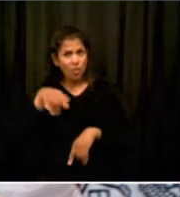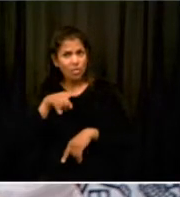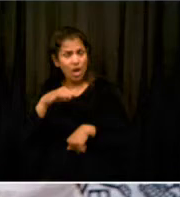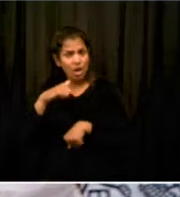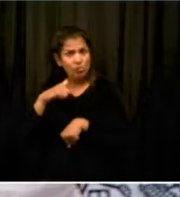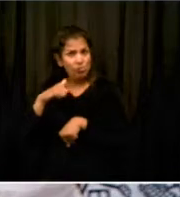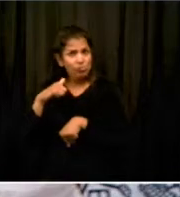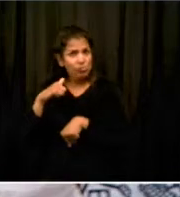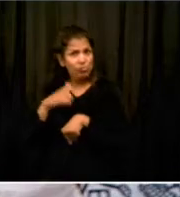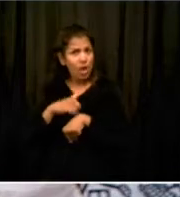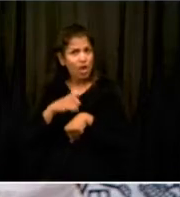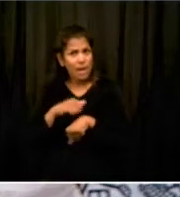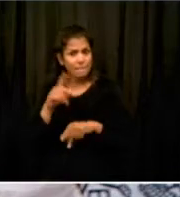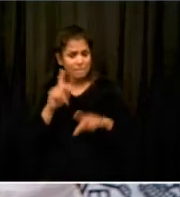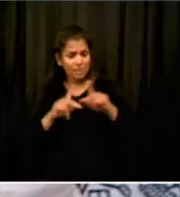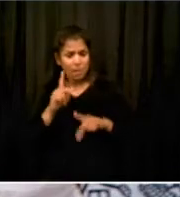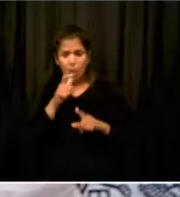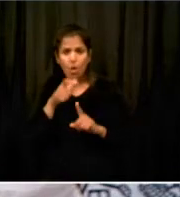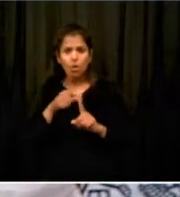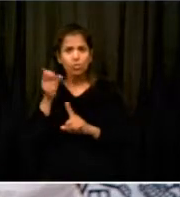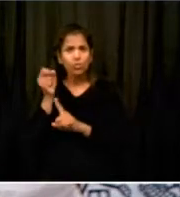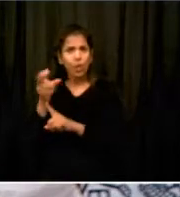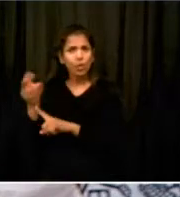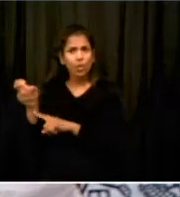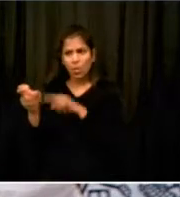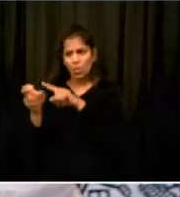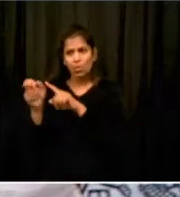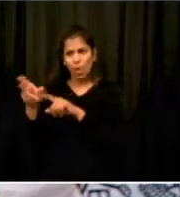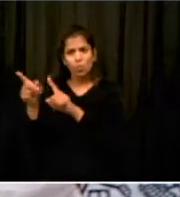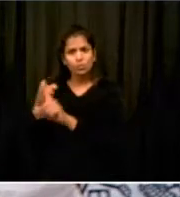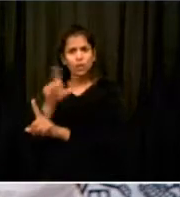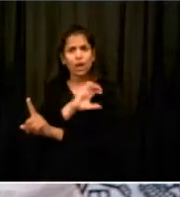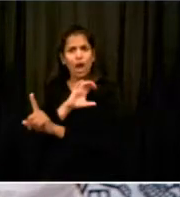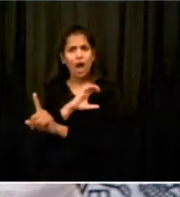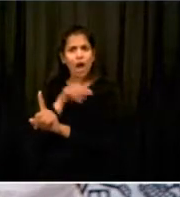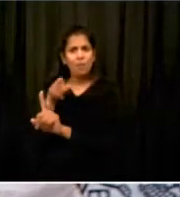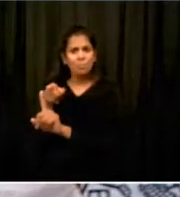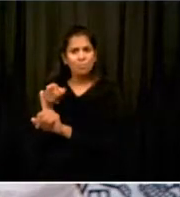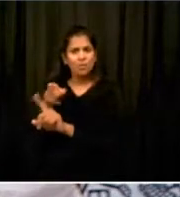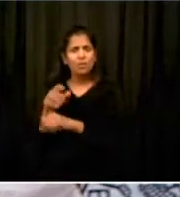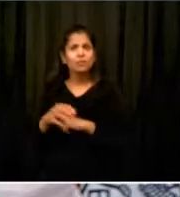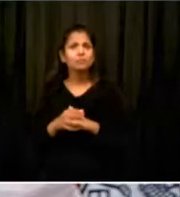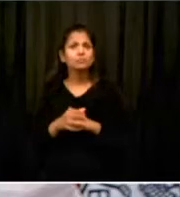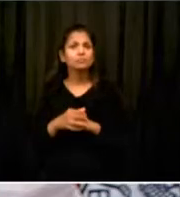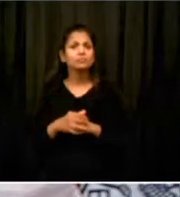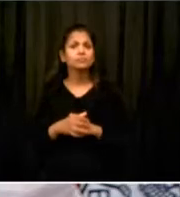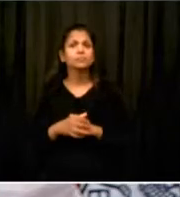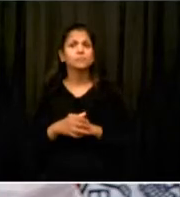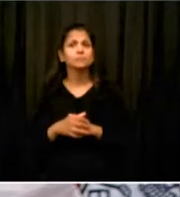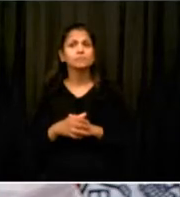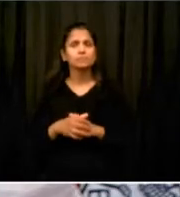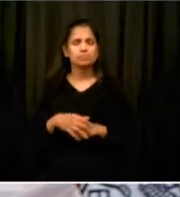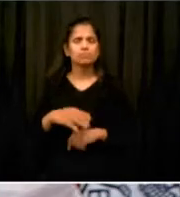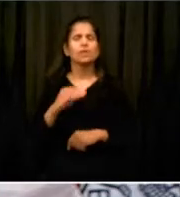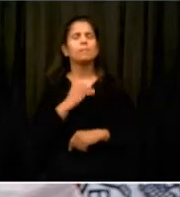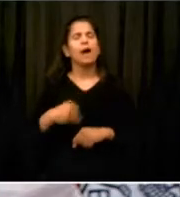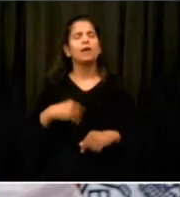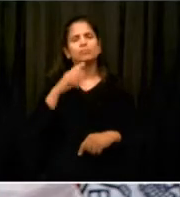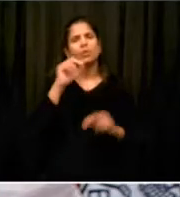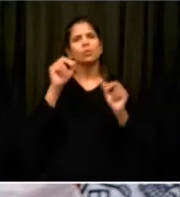people trust them when they say that? Well, Jake, respectfully, so here I'll challenge a premise and very openly do so.